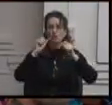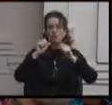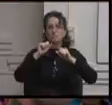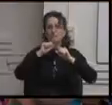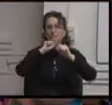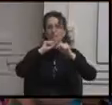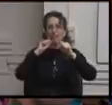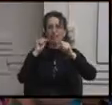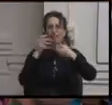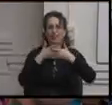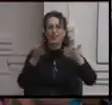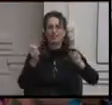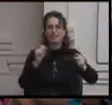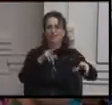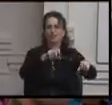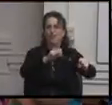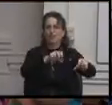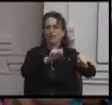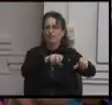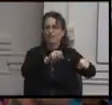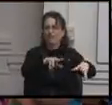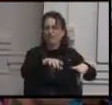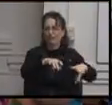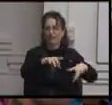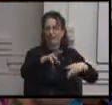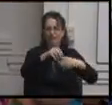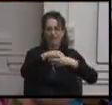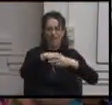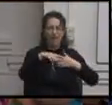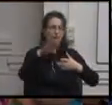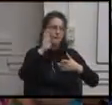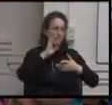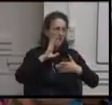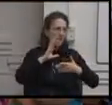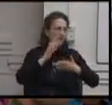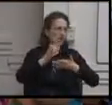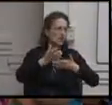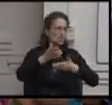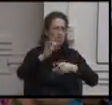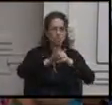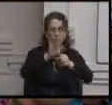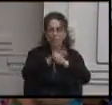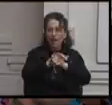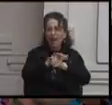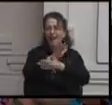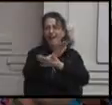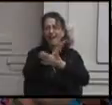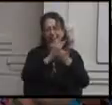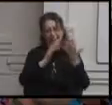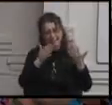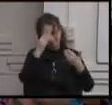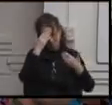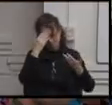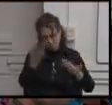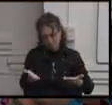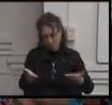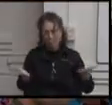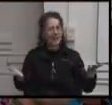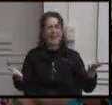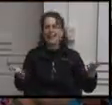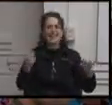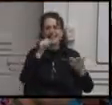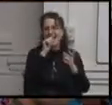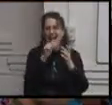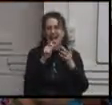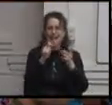there. But needless to say, the building is probably not, it wasn't built as a fire station, it